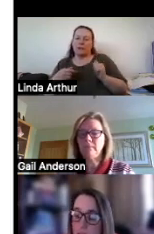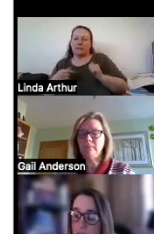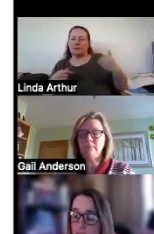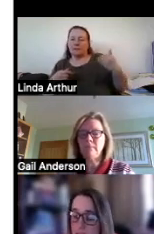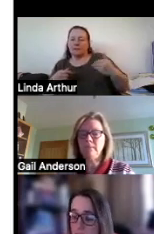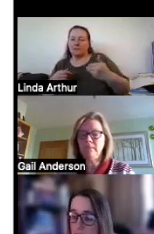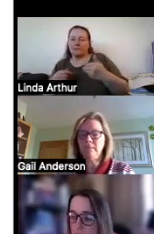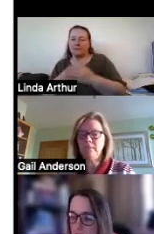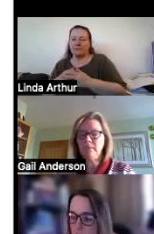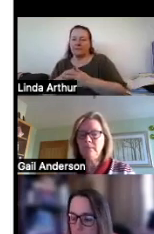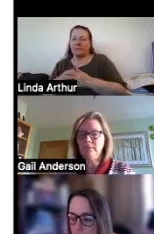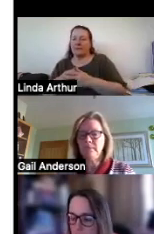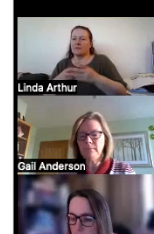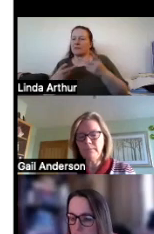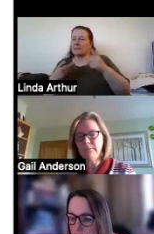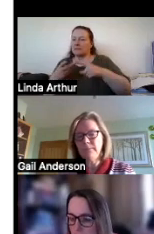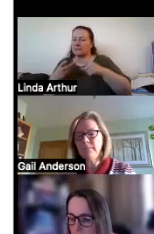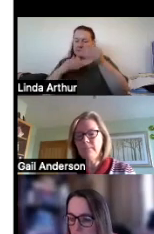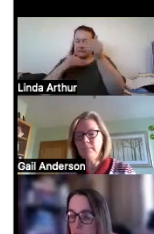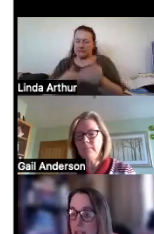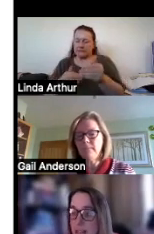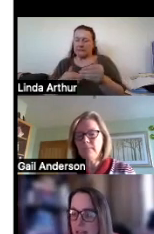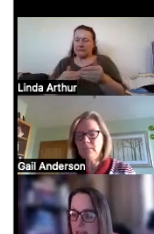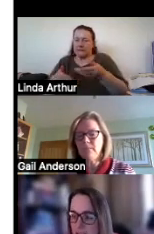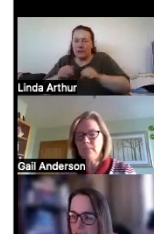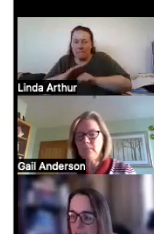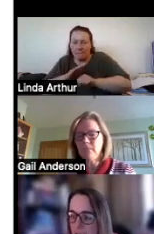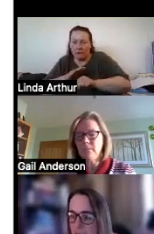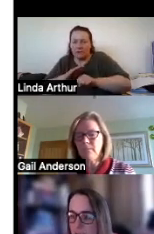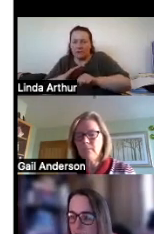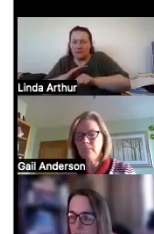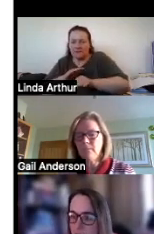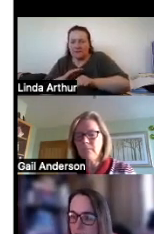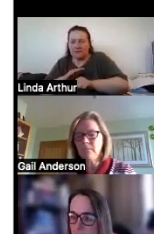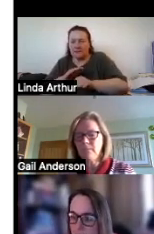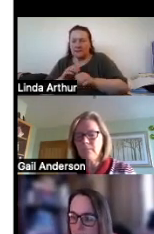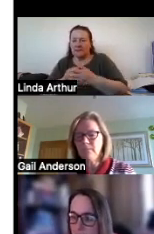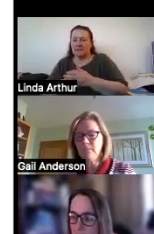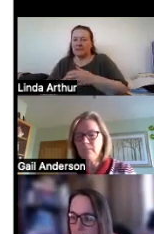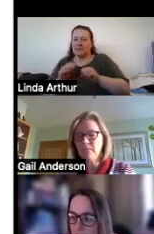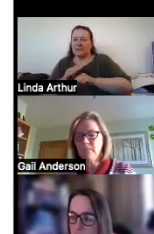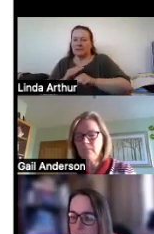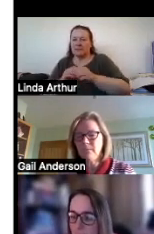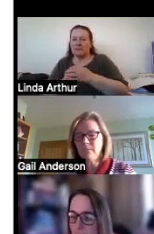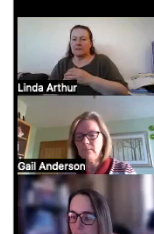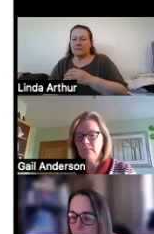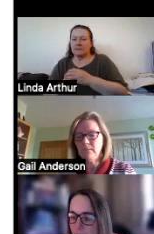an extended second stage of labour, so that's the pushing stage for non-midwifery related